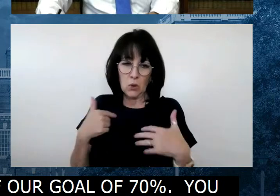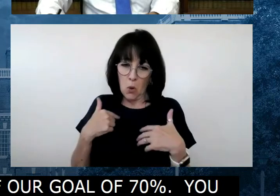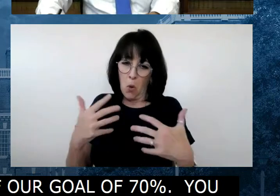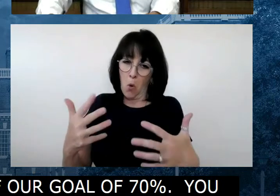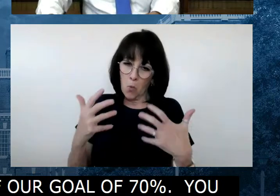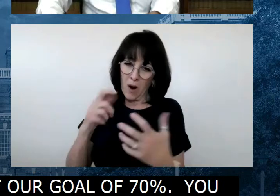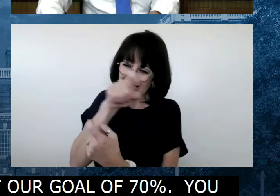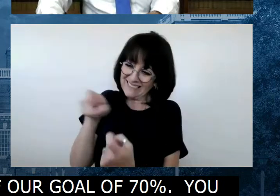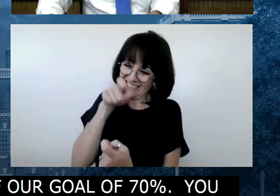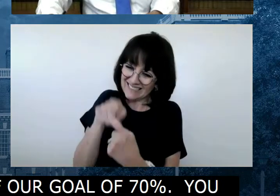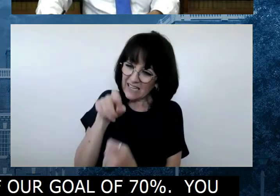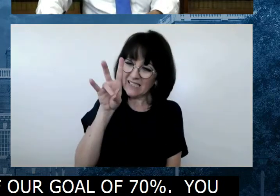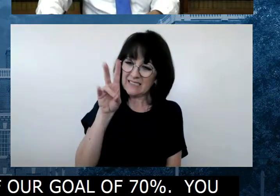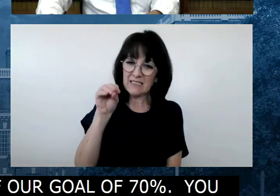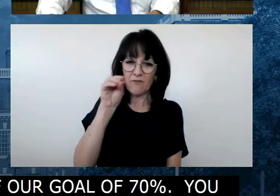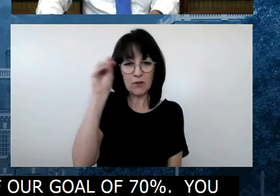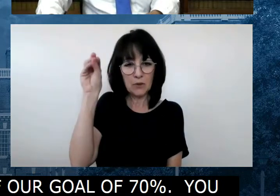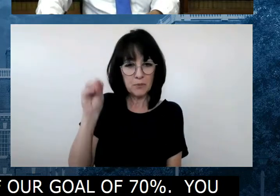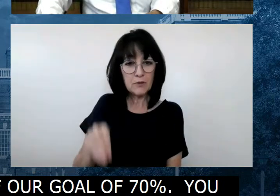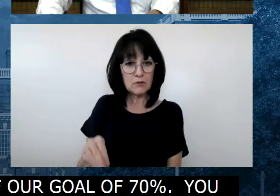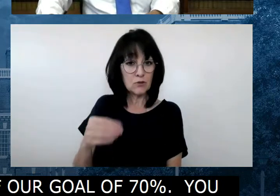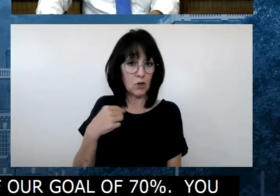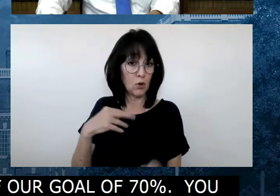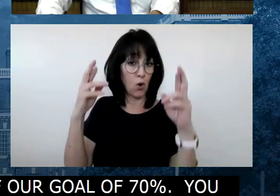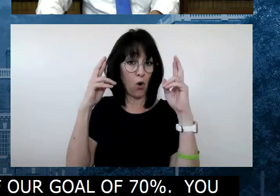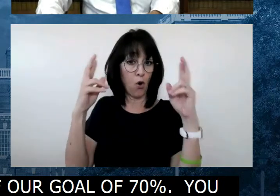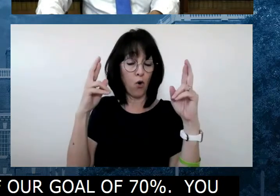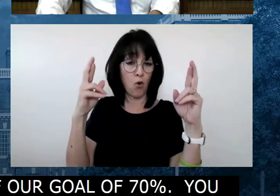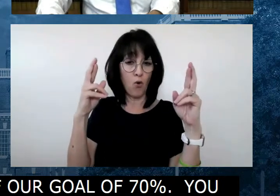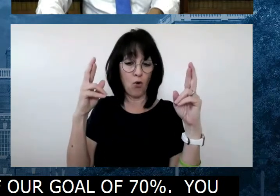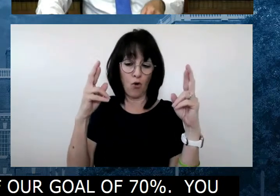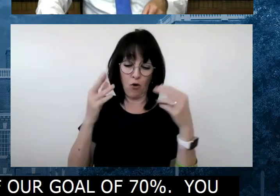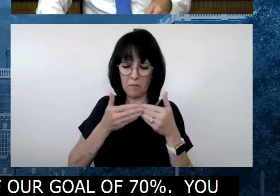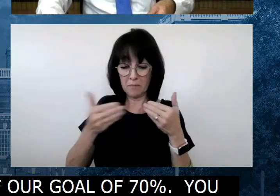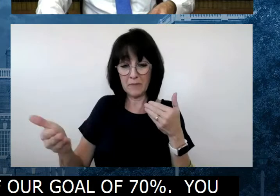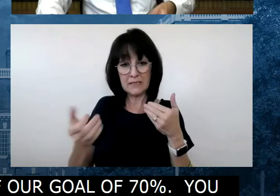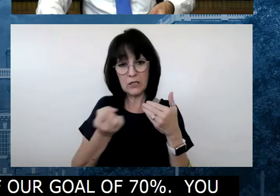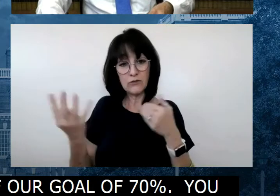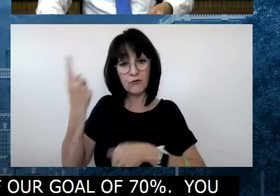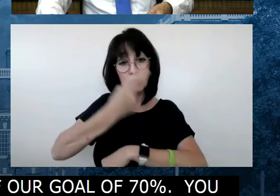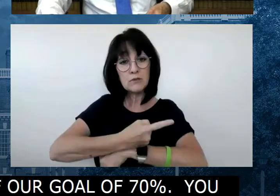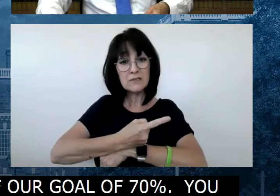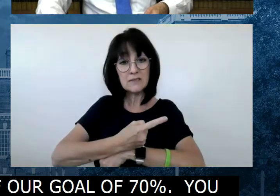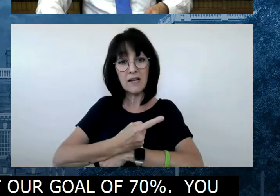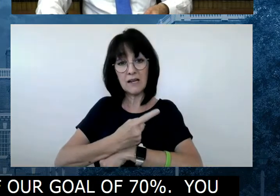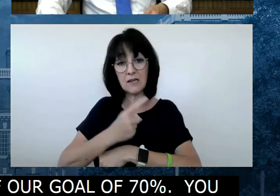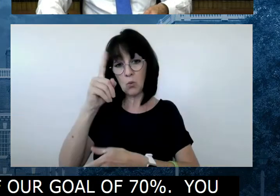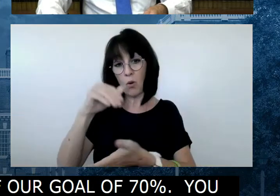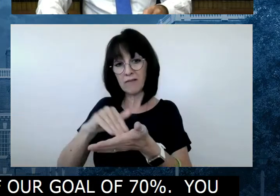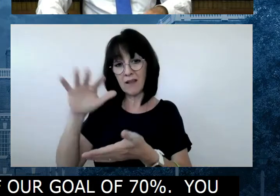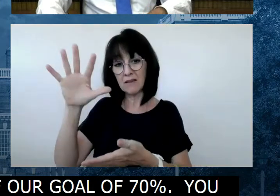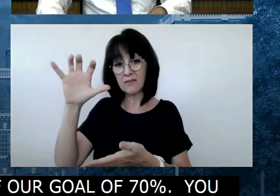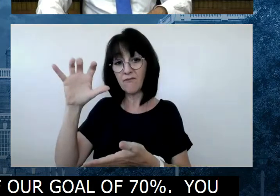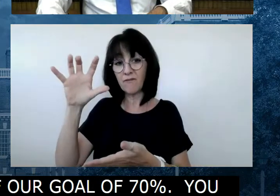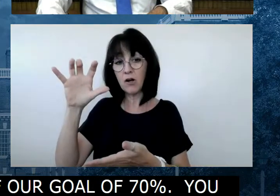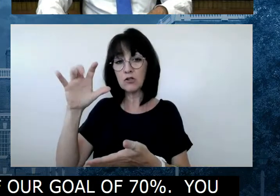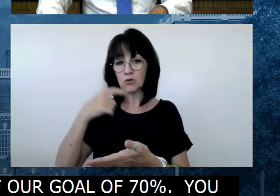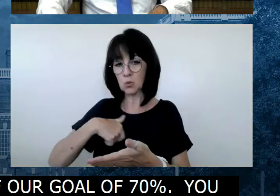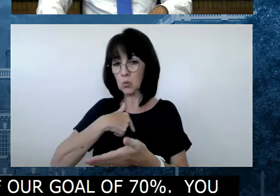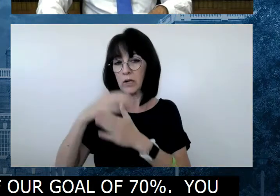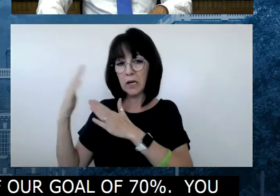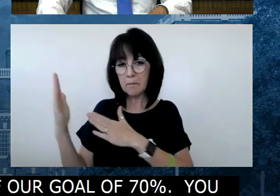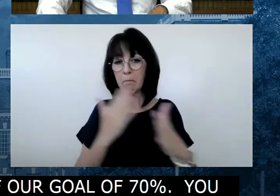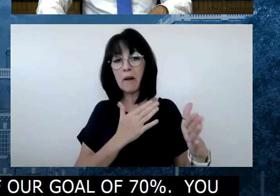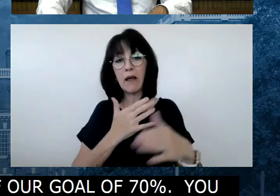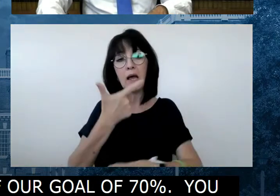number in the next couple of days. We've got about 1,500 shots to get in arms to join the 16 other states